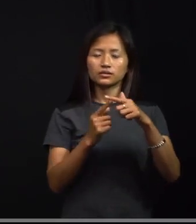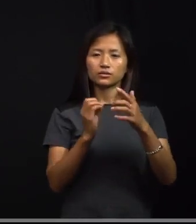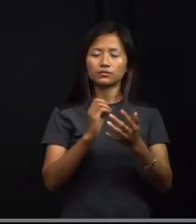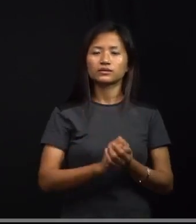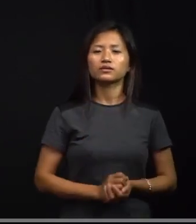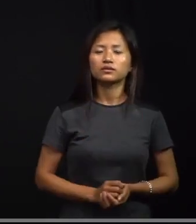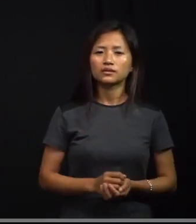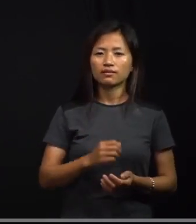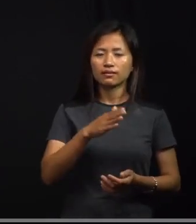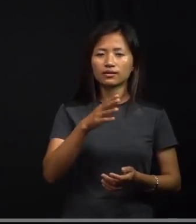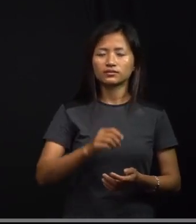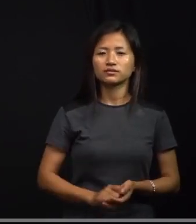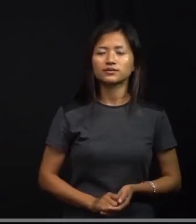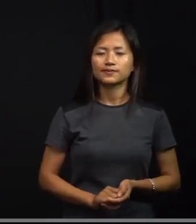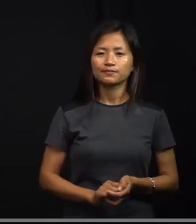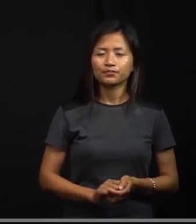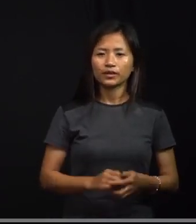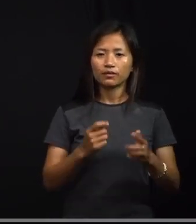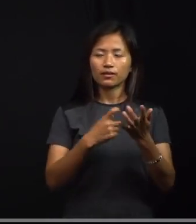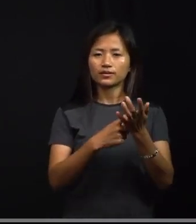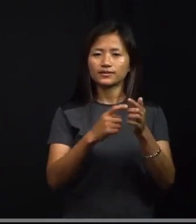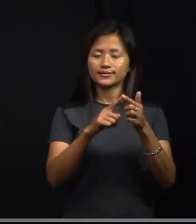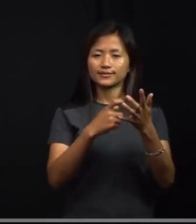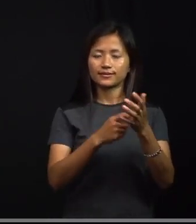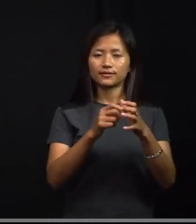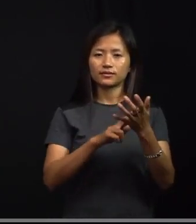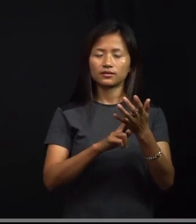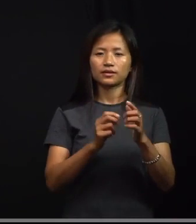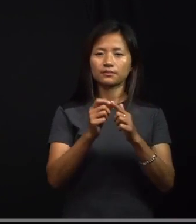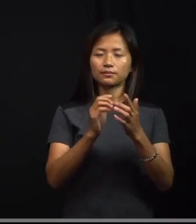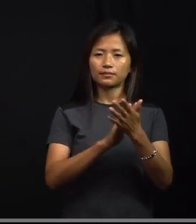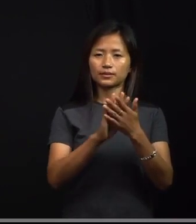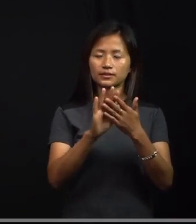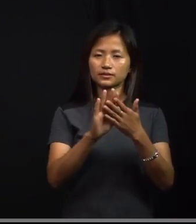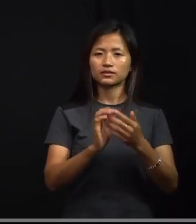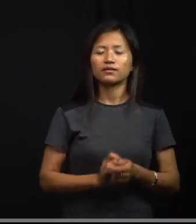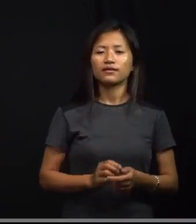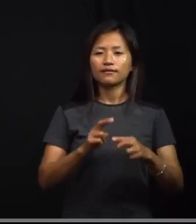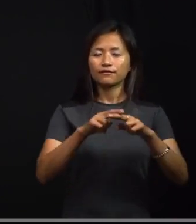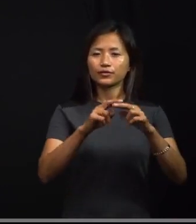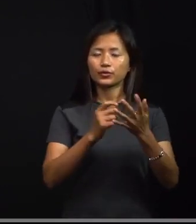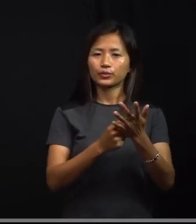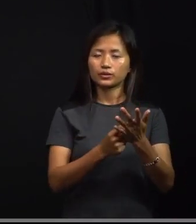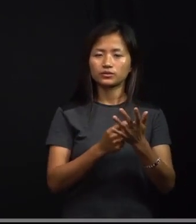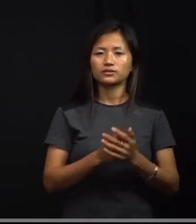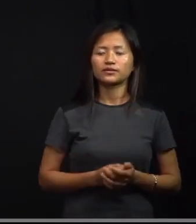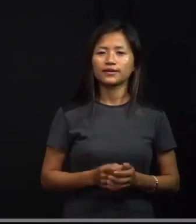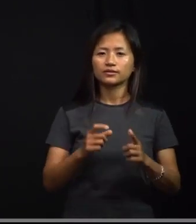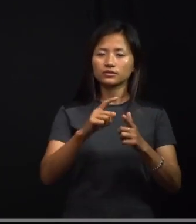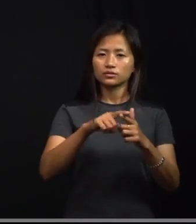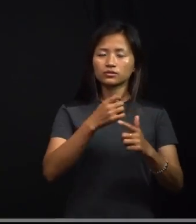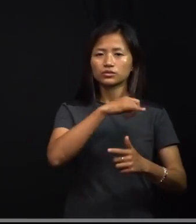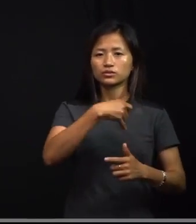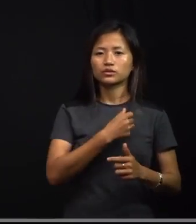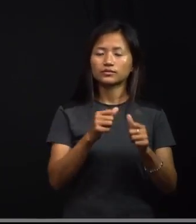Adam, Nunn, and then Redden, Pestalozzi, Froebel, and then John Dewey.